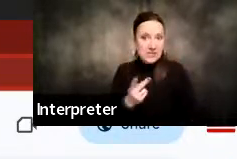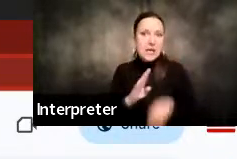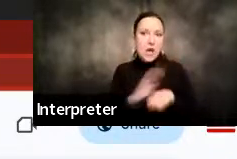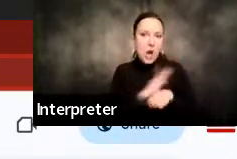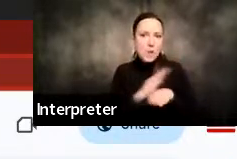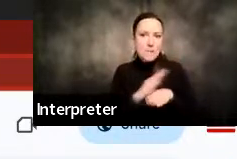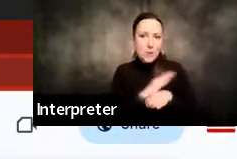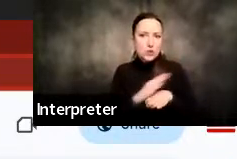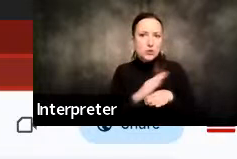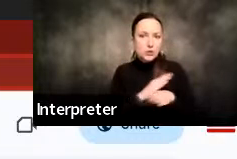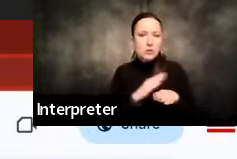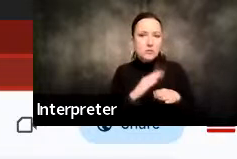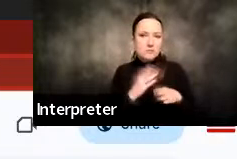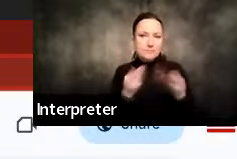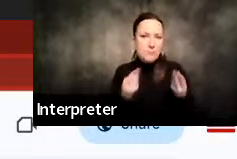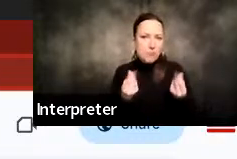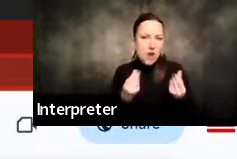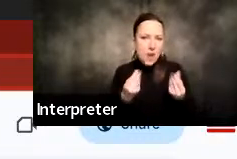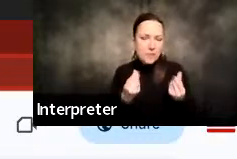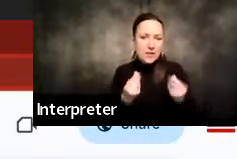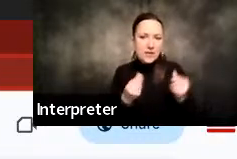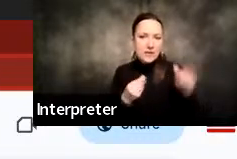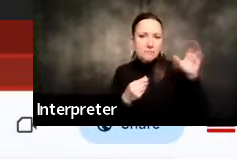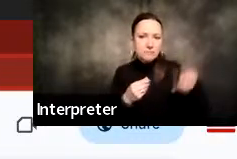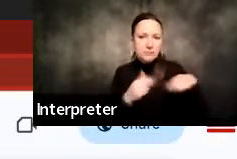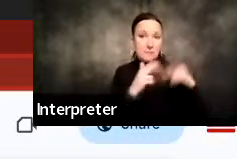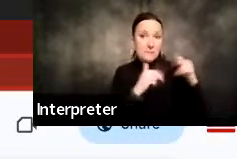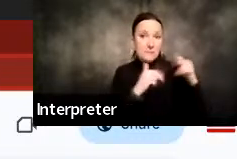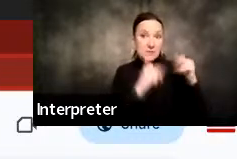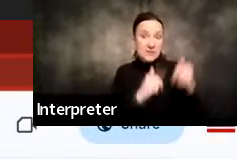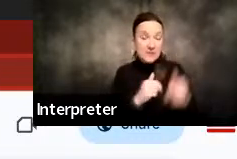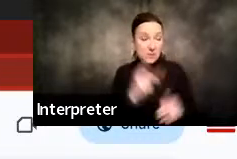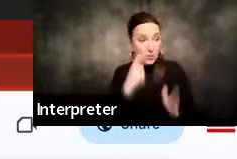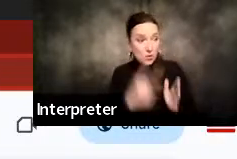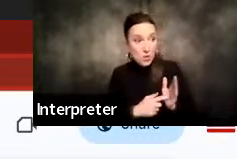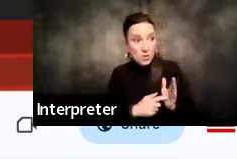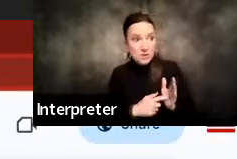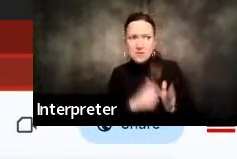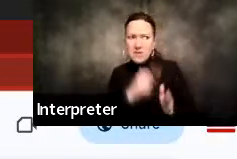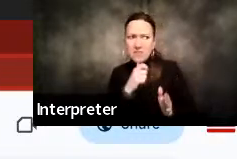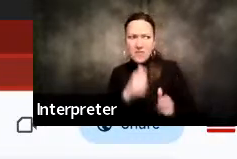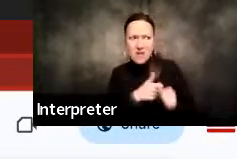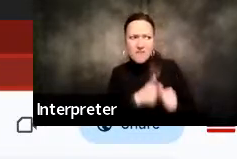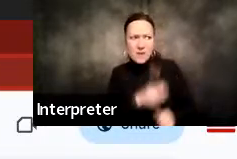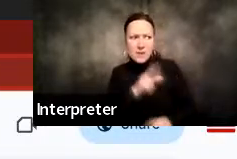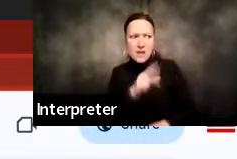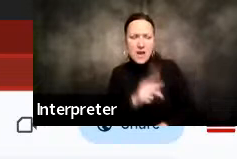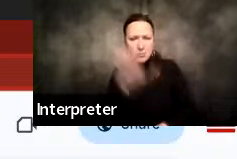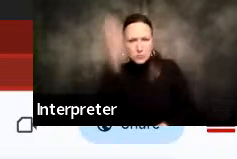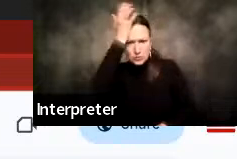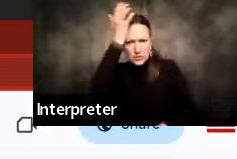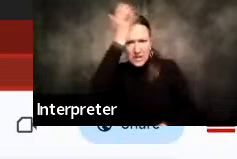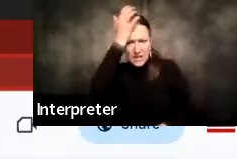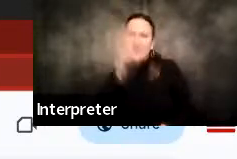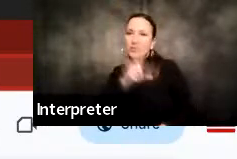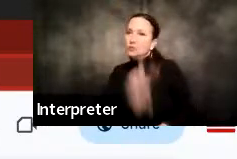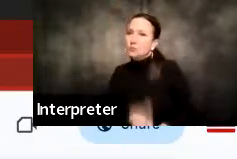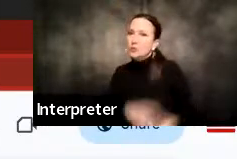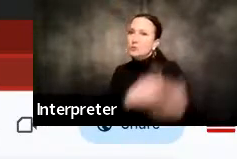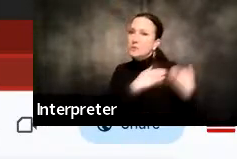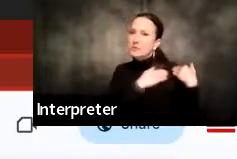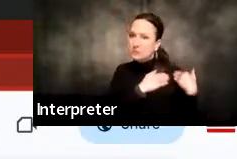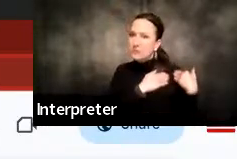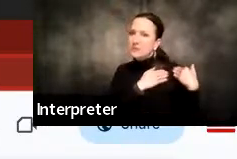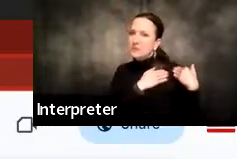that they're not keeping up with the trash issues, they're supposed to be responsible for that, and they're supposed to keep it